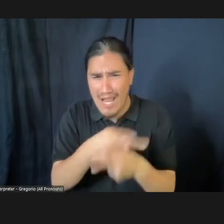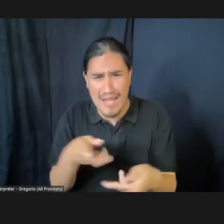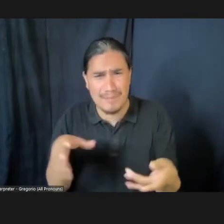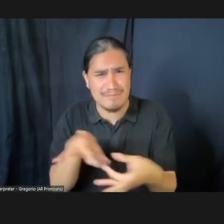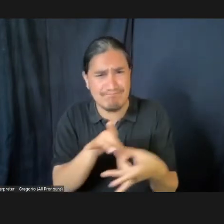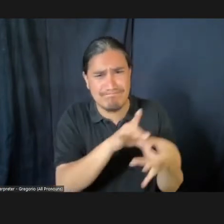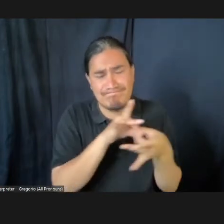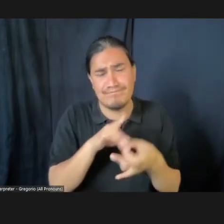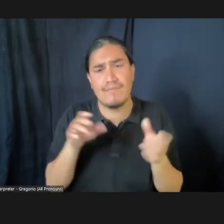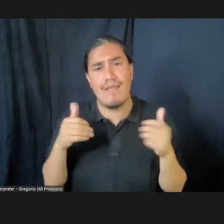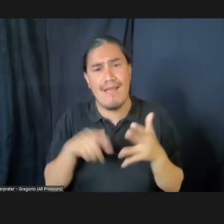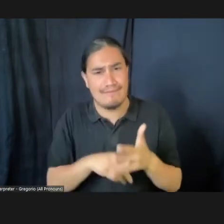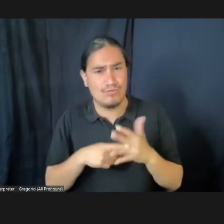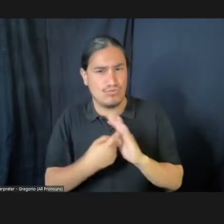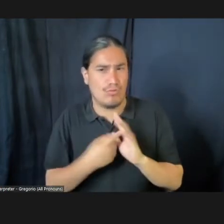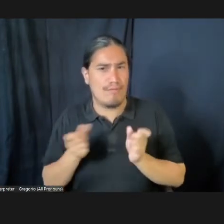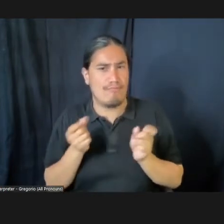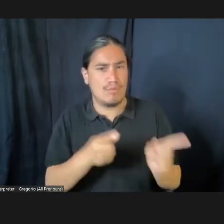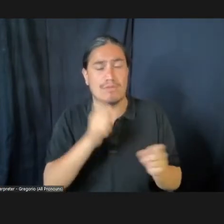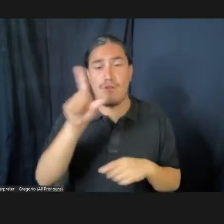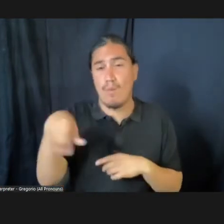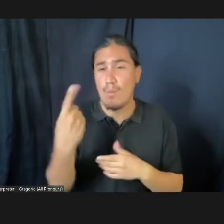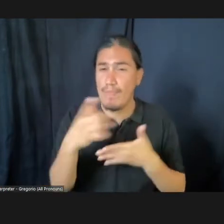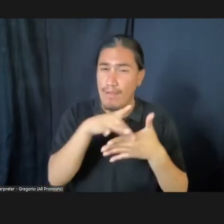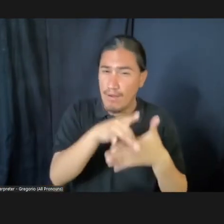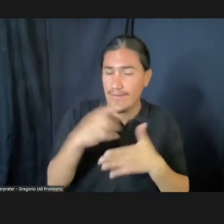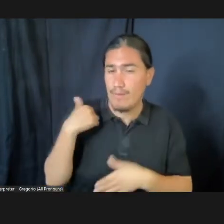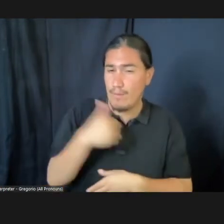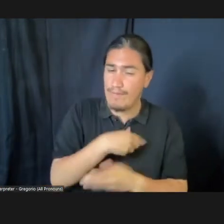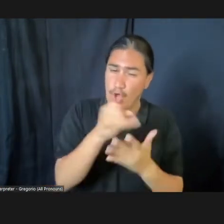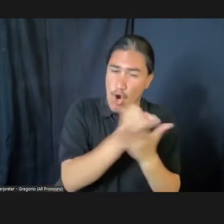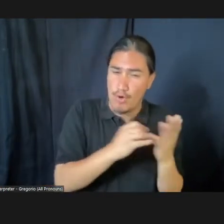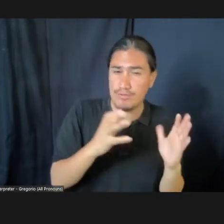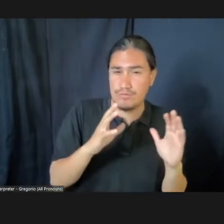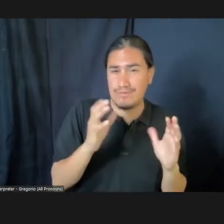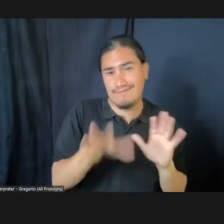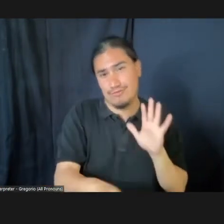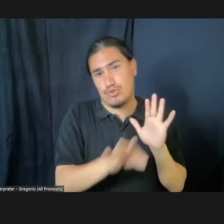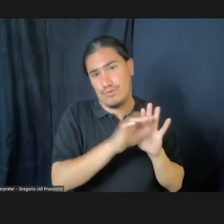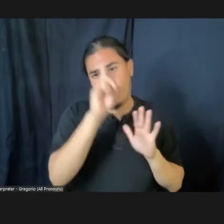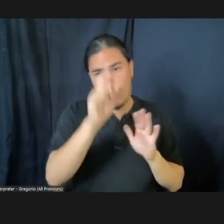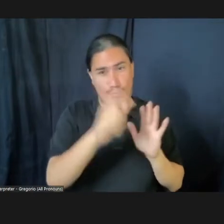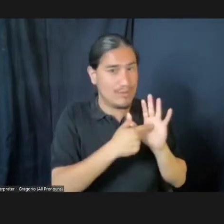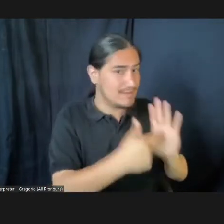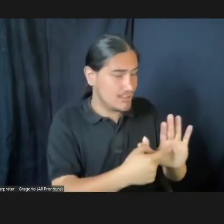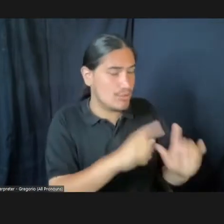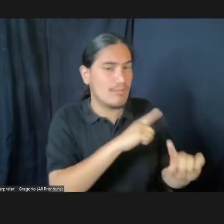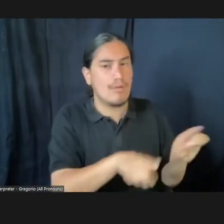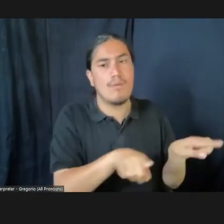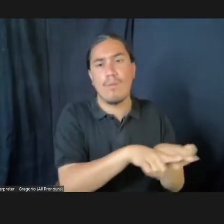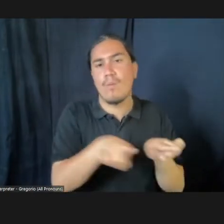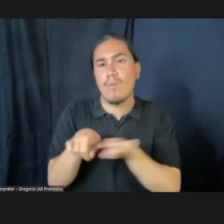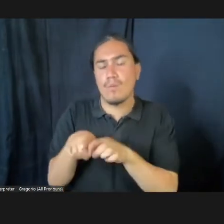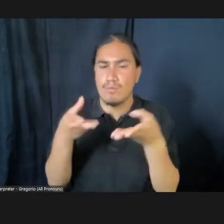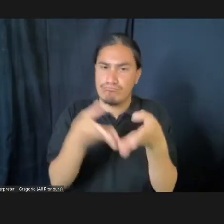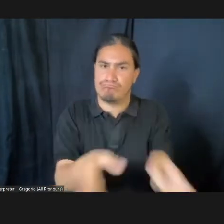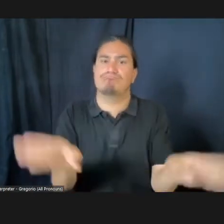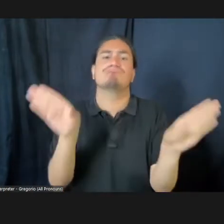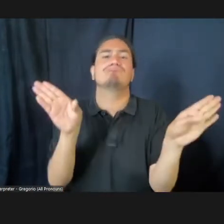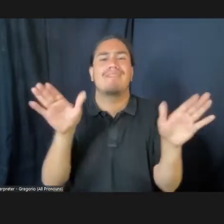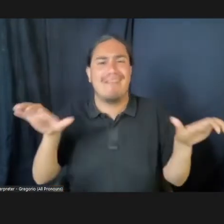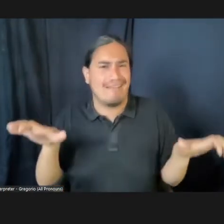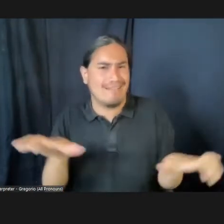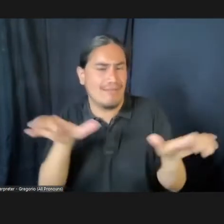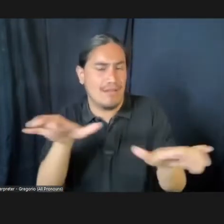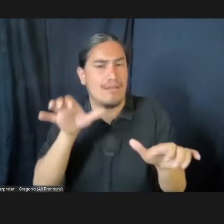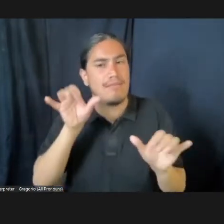starting impulses, not just the content we, the arts organizations, have chosen for presentation, but a broad spectrum of activity that places the